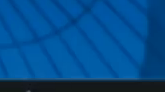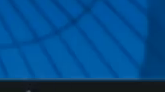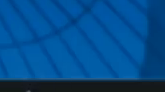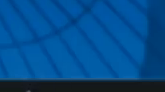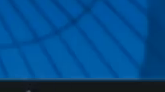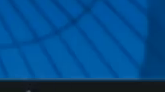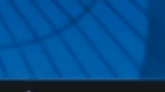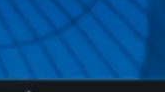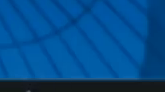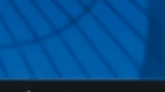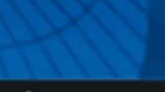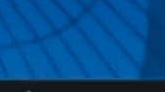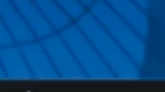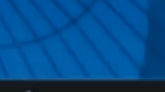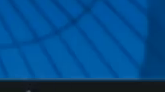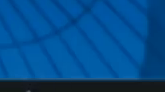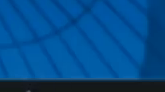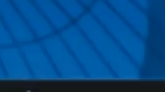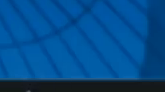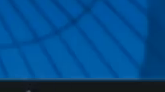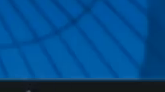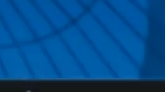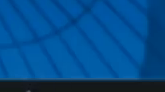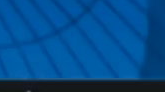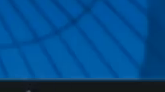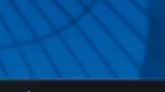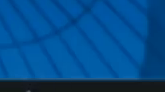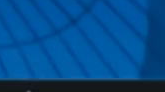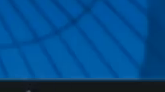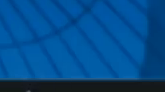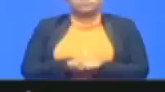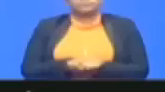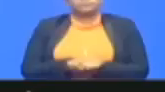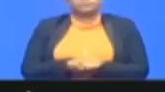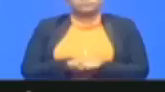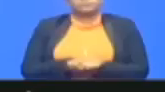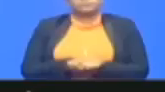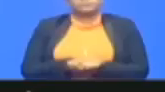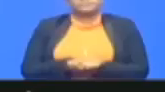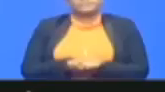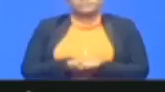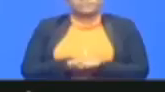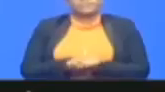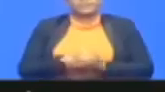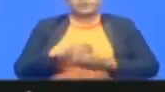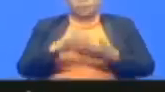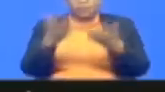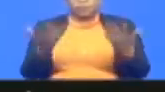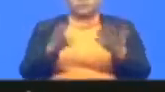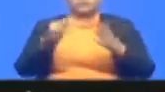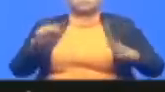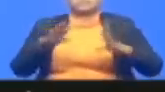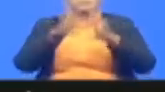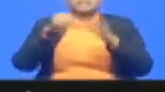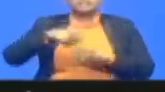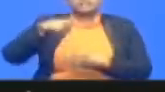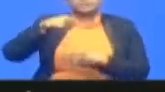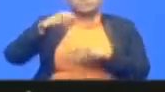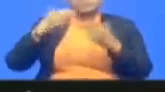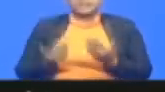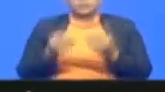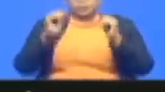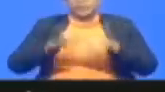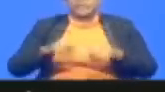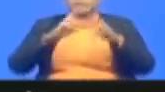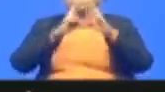views later tonight. Away from the budget, tonight we can report the